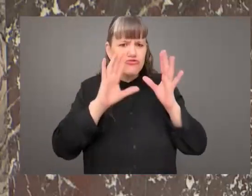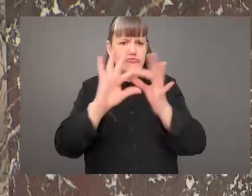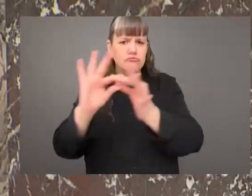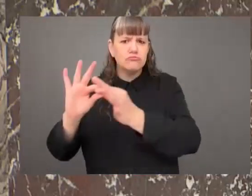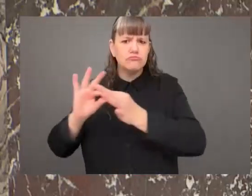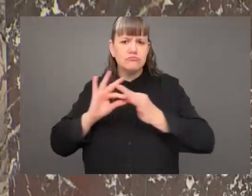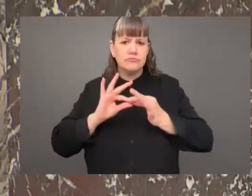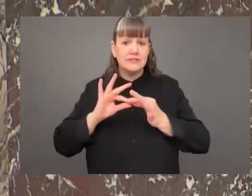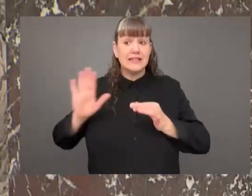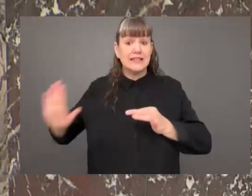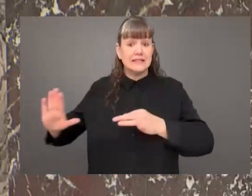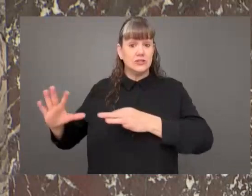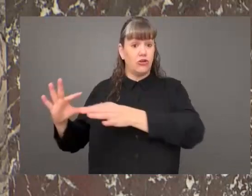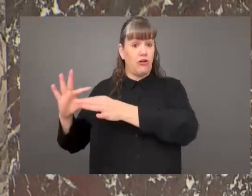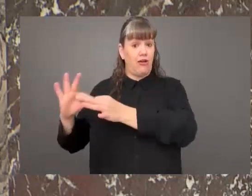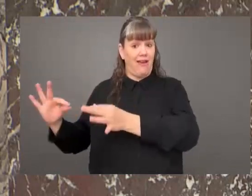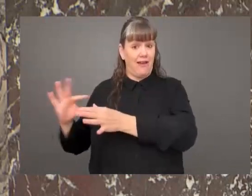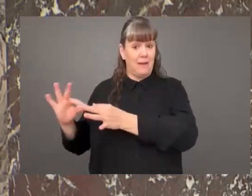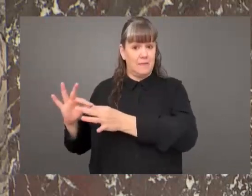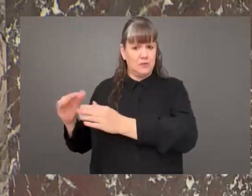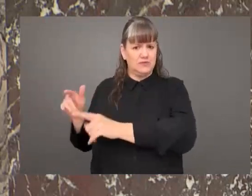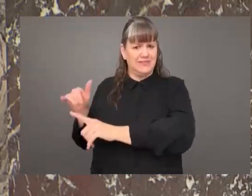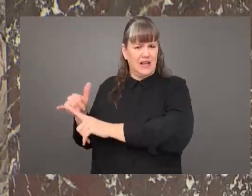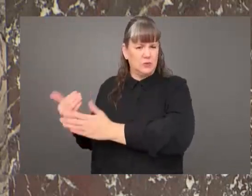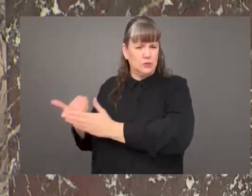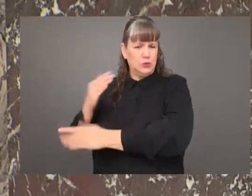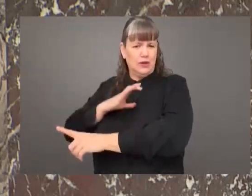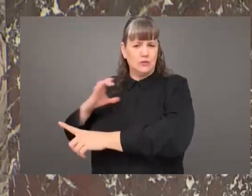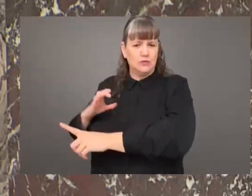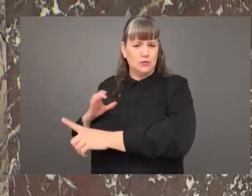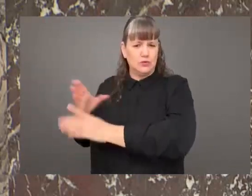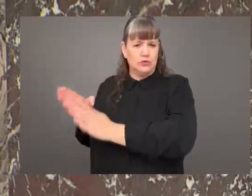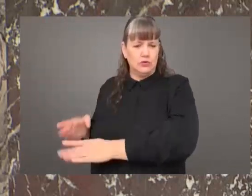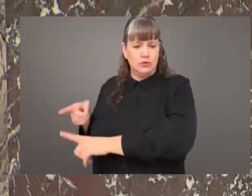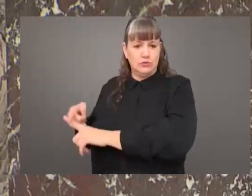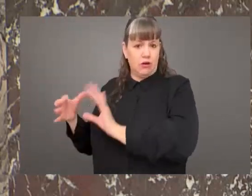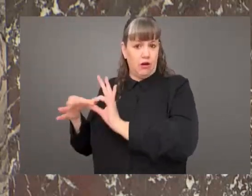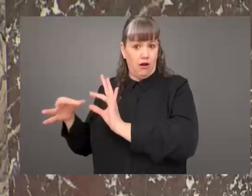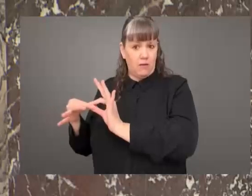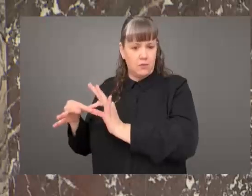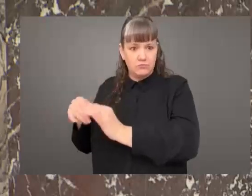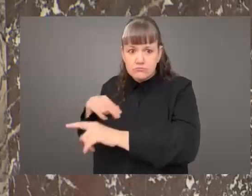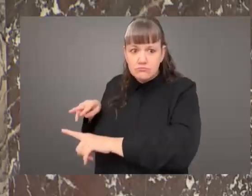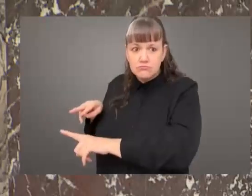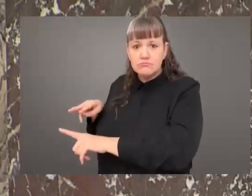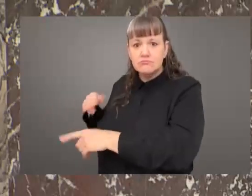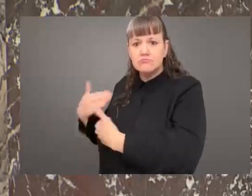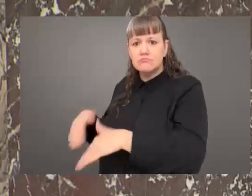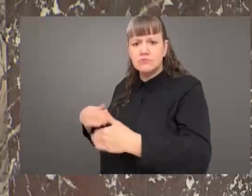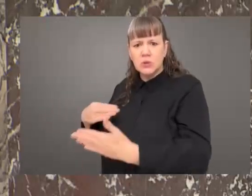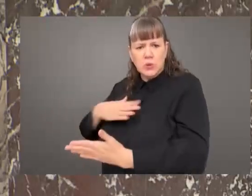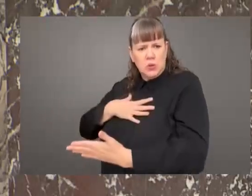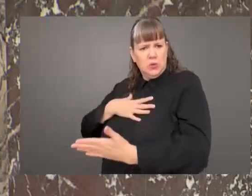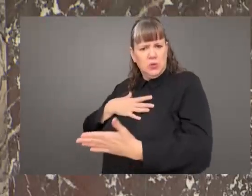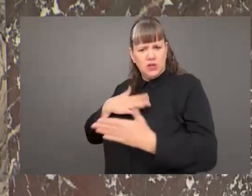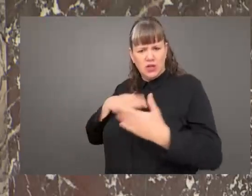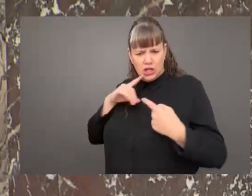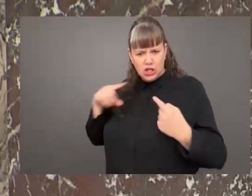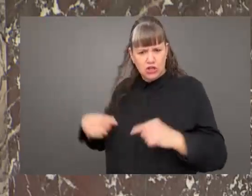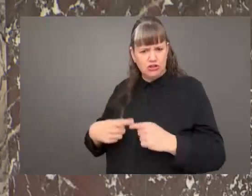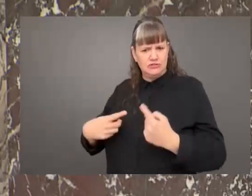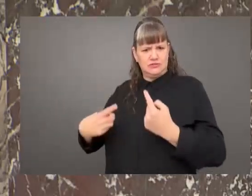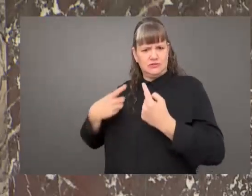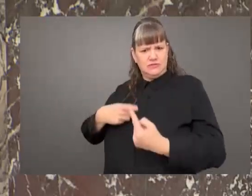new councillor have caused real hurt and pain for many within the Jewish community. And